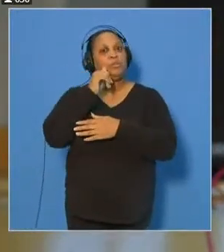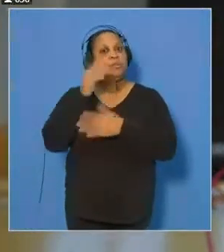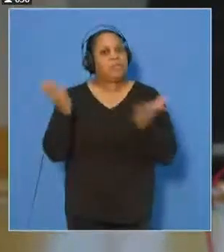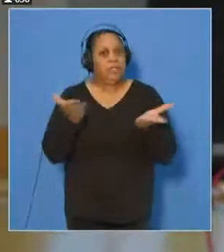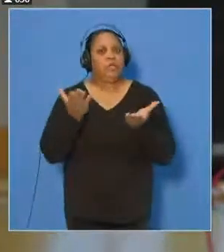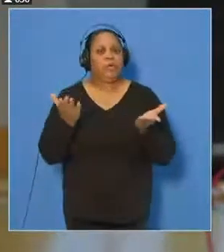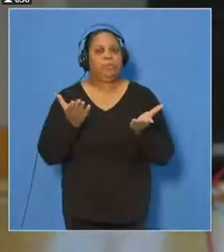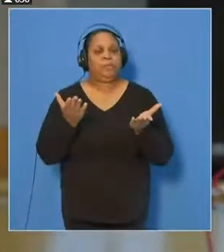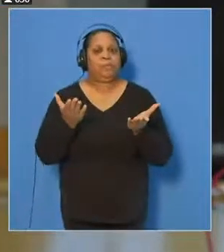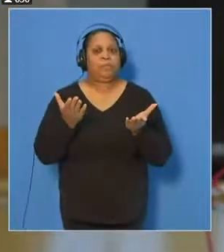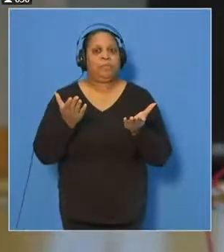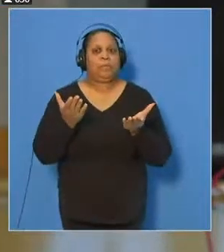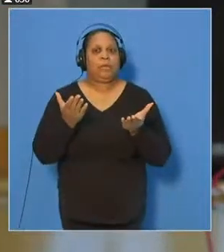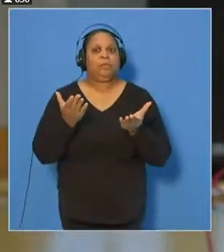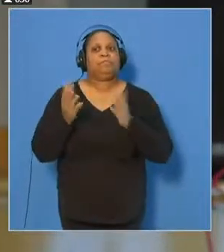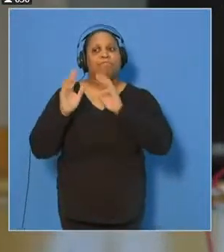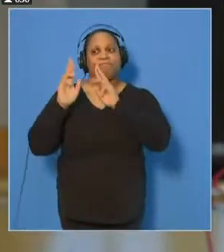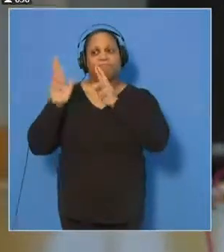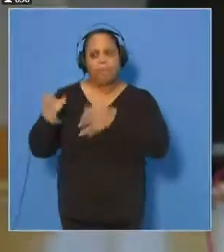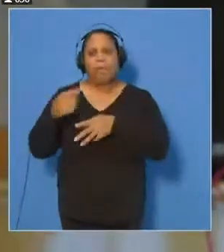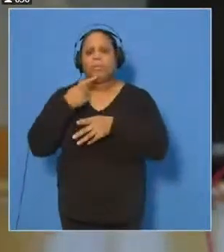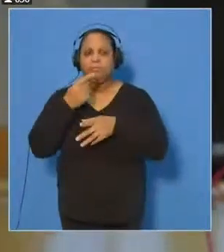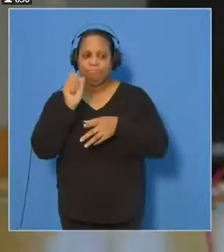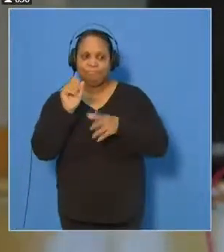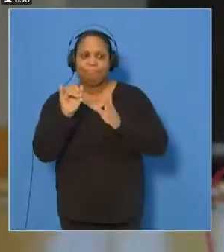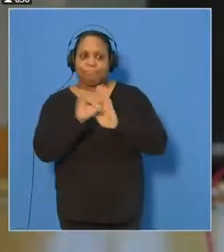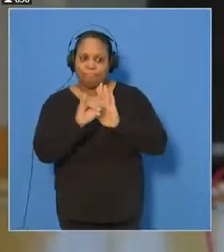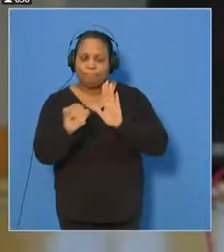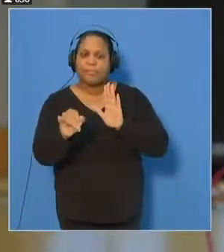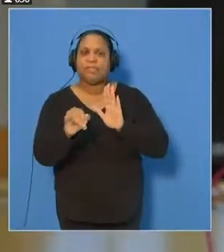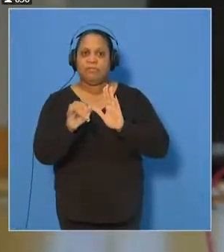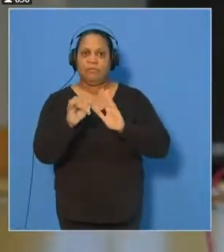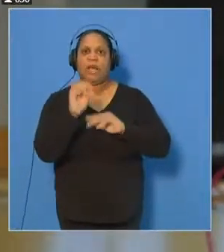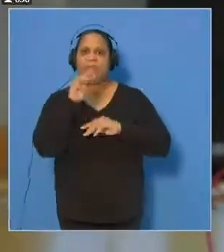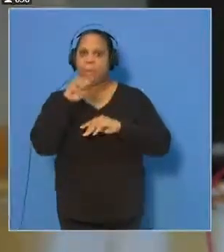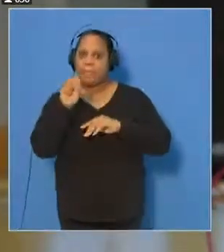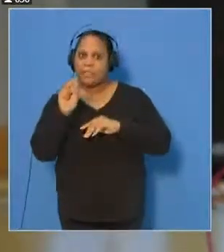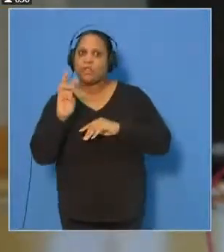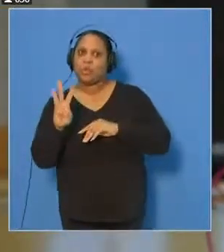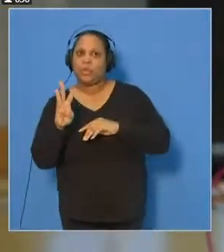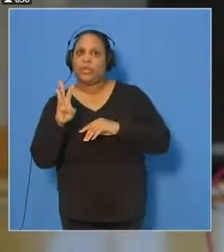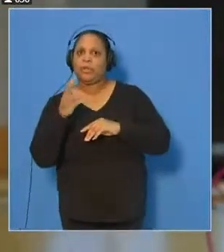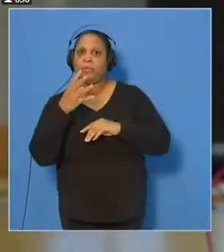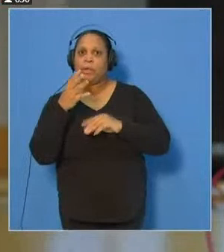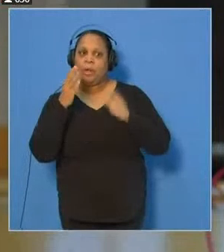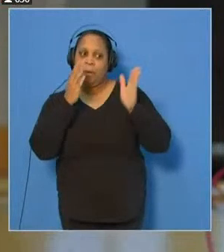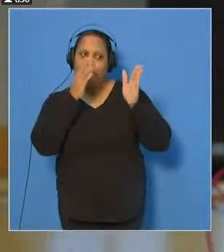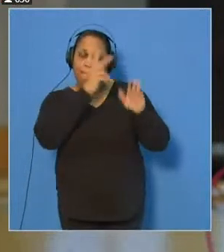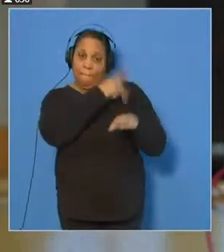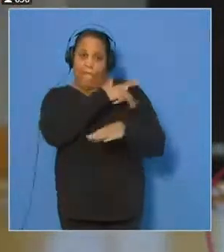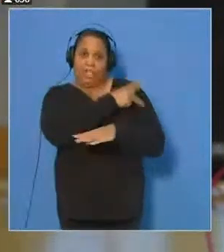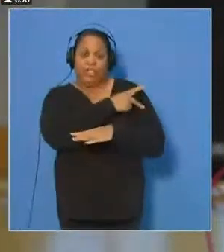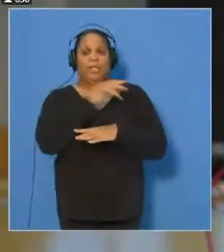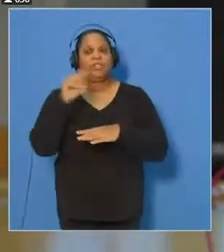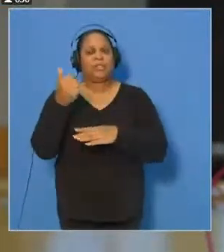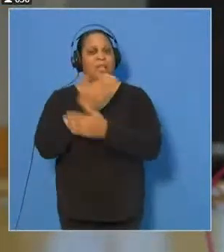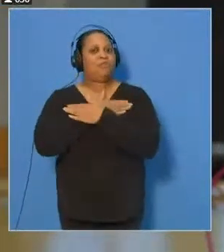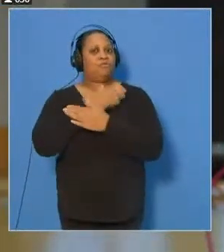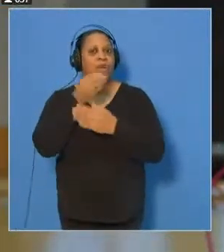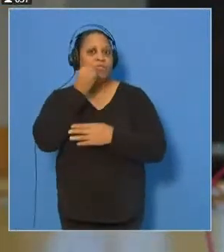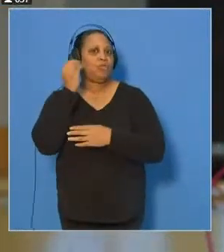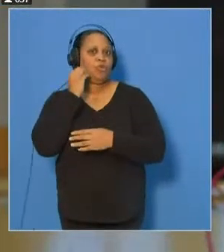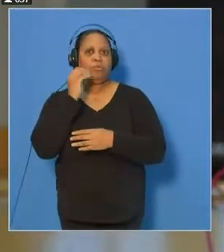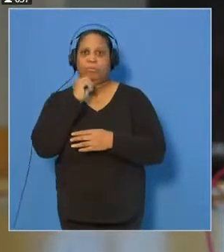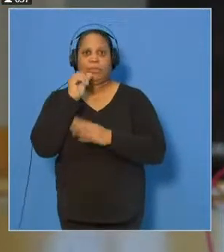April the 10th, you did identify the one patient at Matilda Smith, and you said Matilda Smith, and you said another restroom and didn't identify